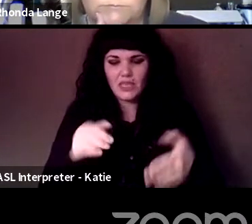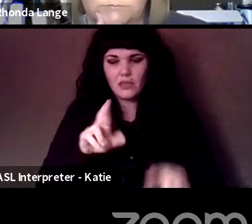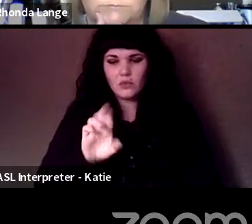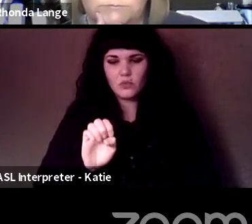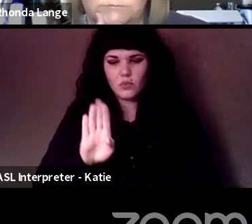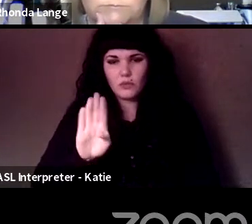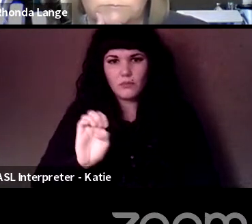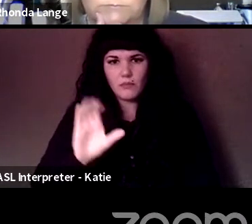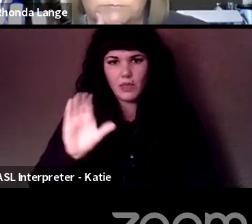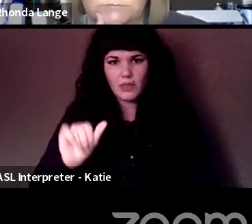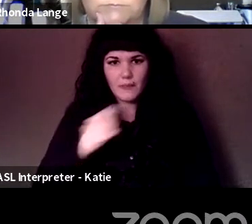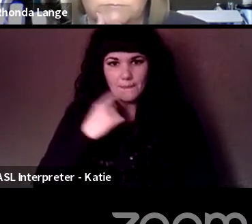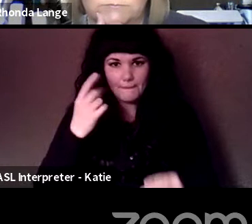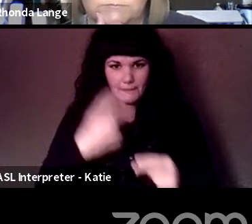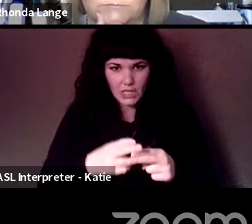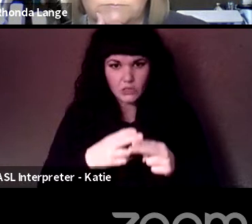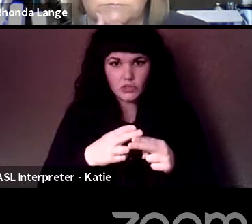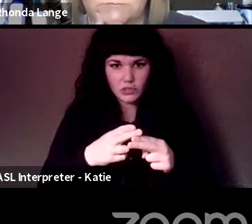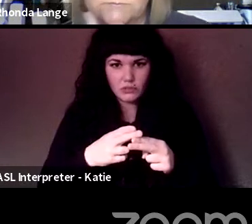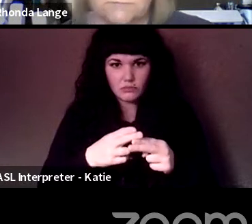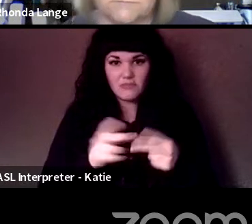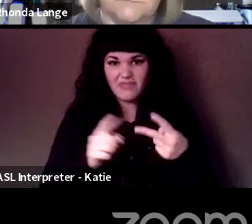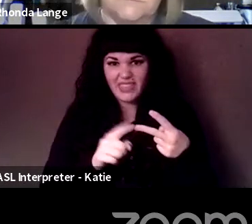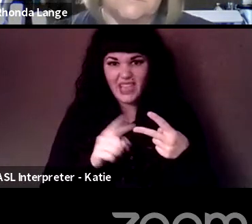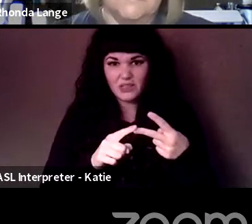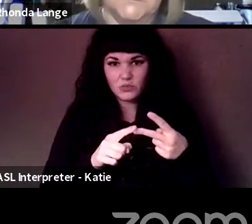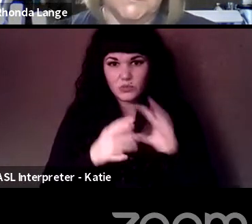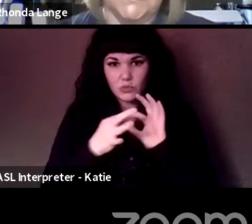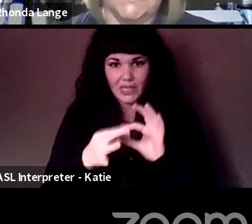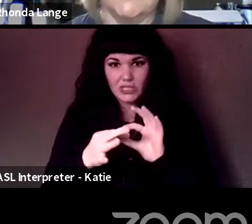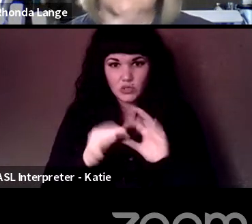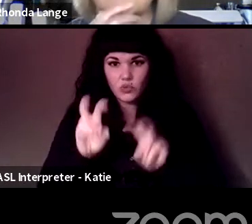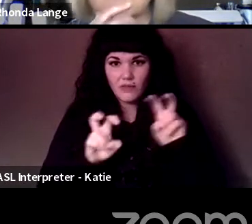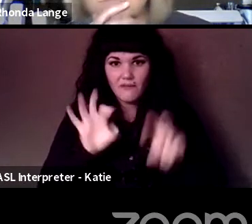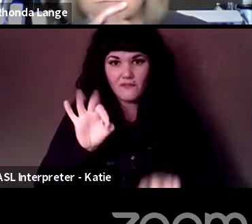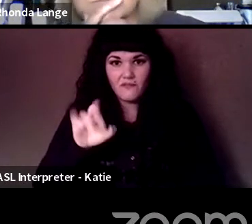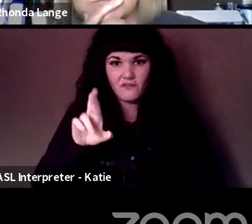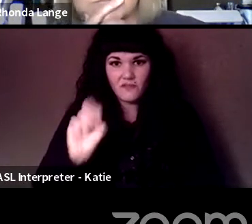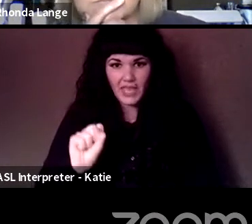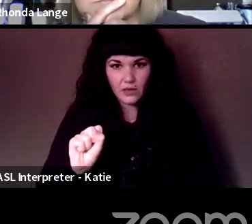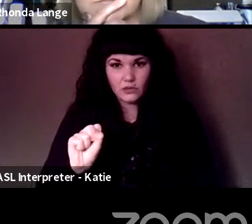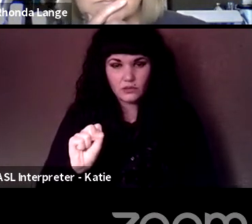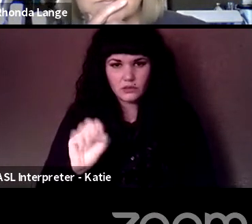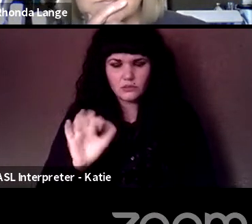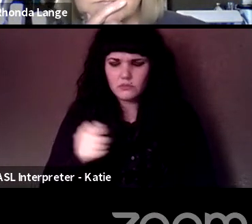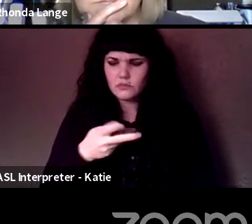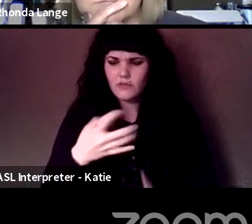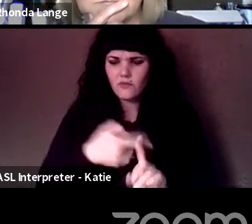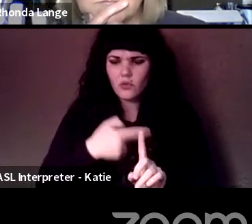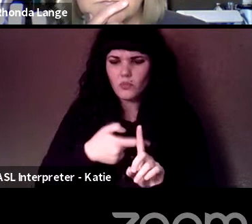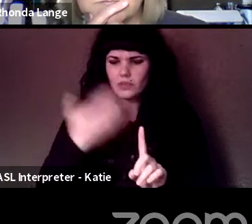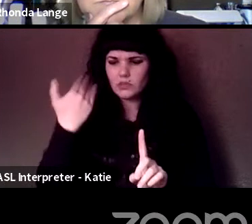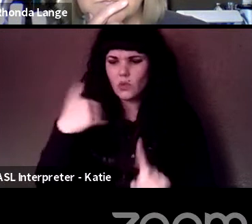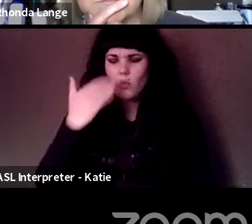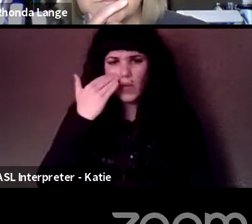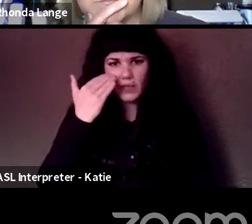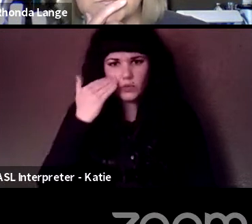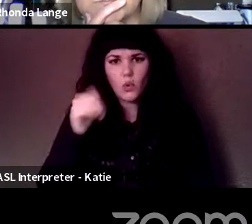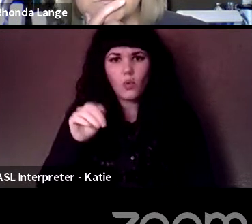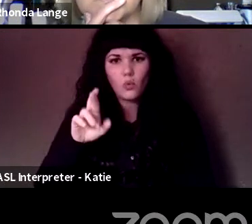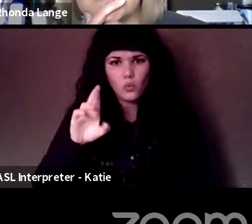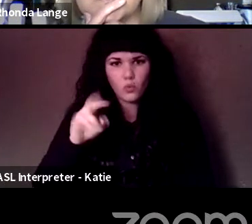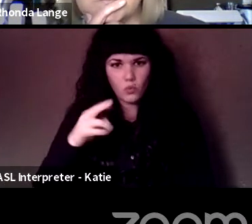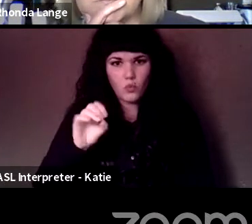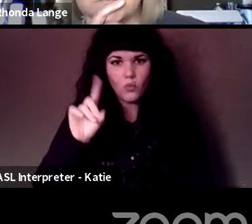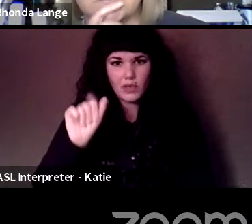months ago, I know that Rhonda had approached Edward regarding this. And the